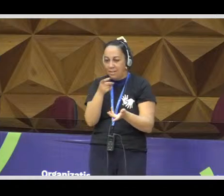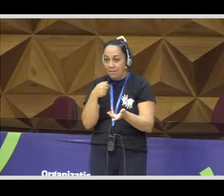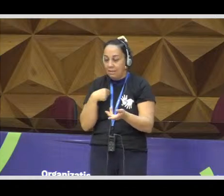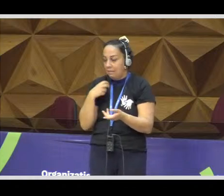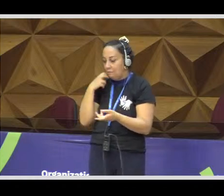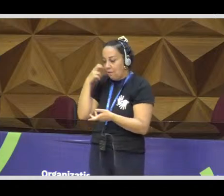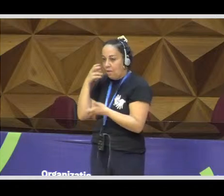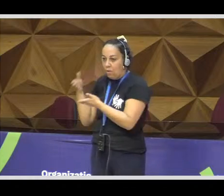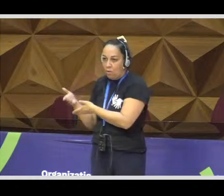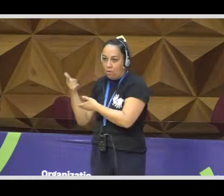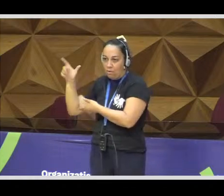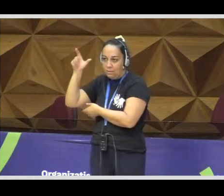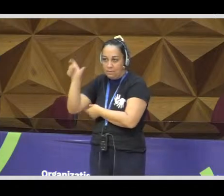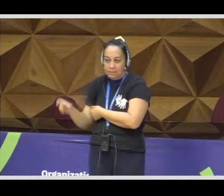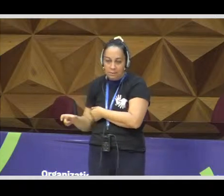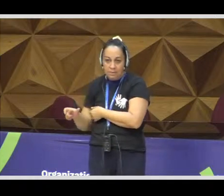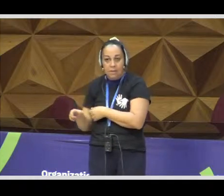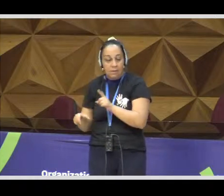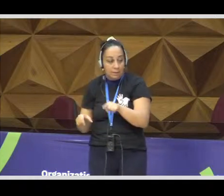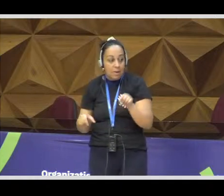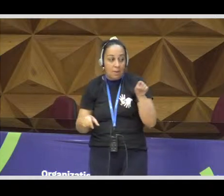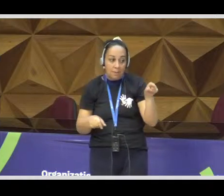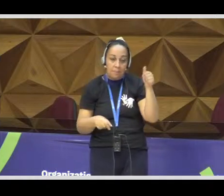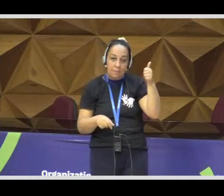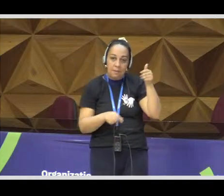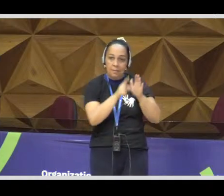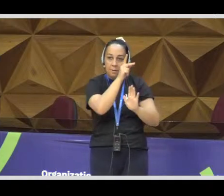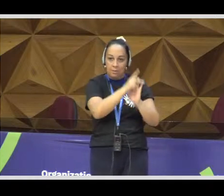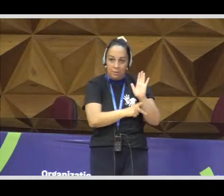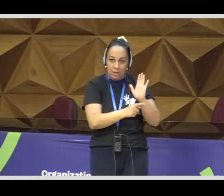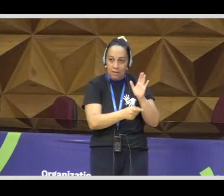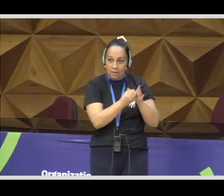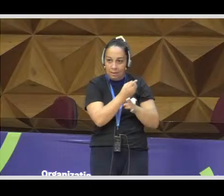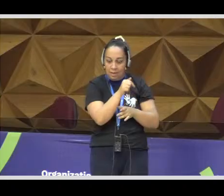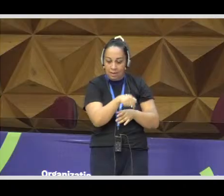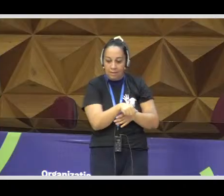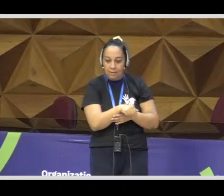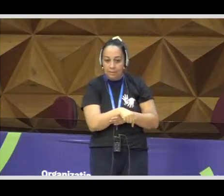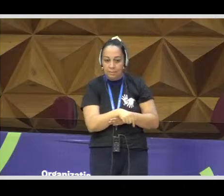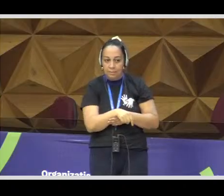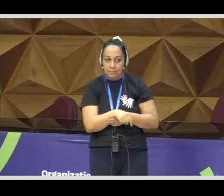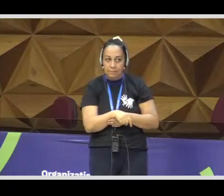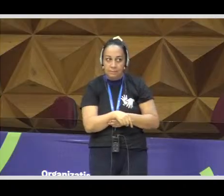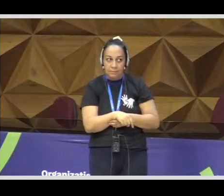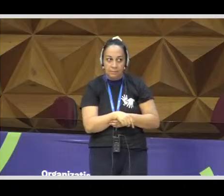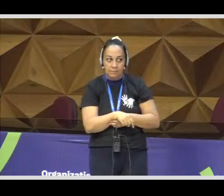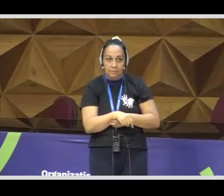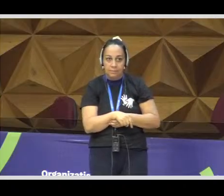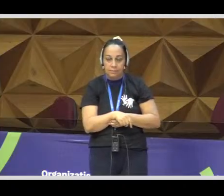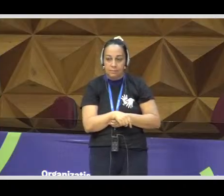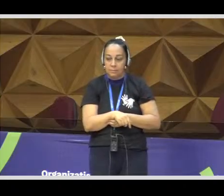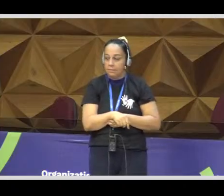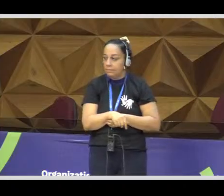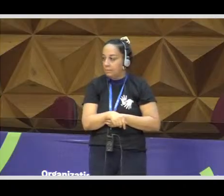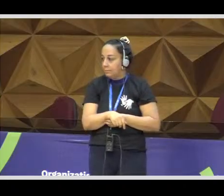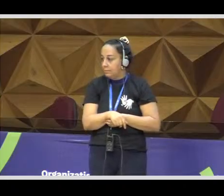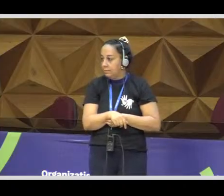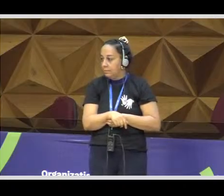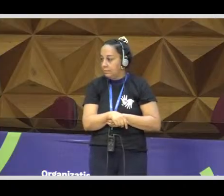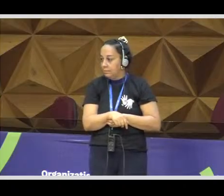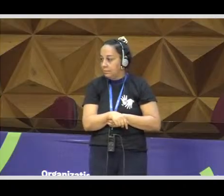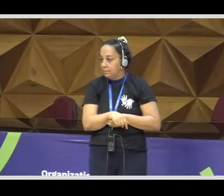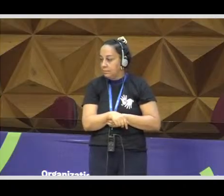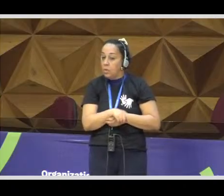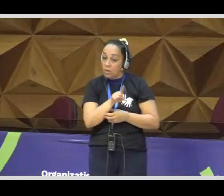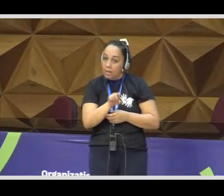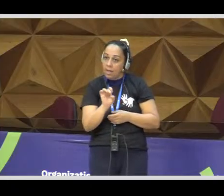So here's one of the first projects we did. So one of the advantages that you have as somebody in